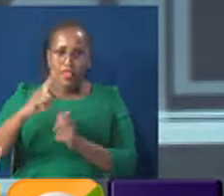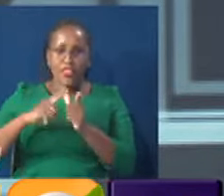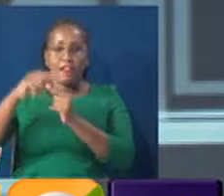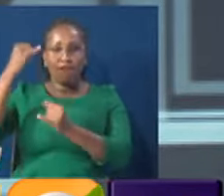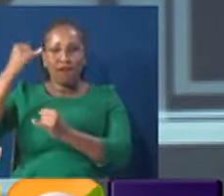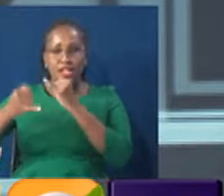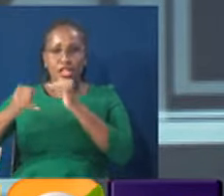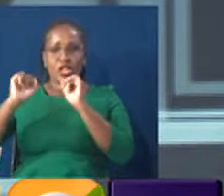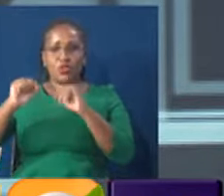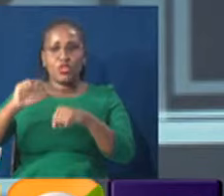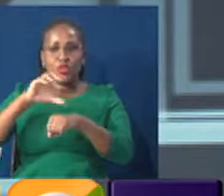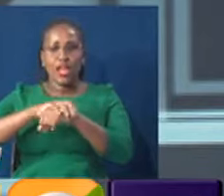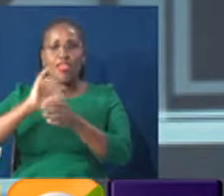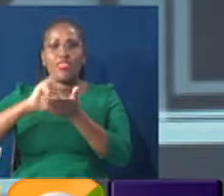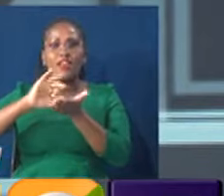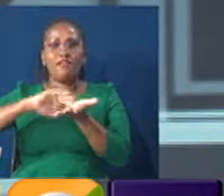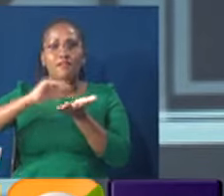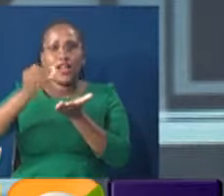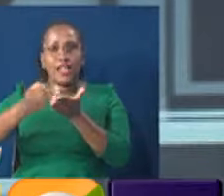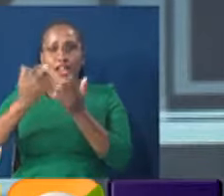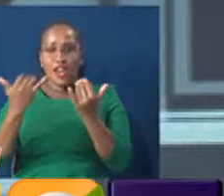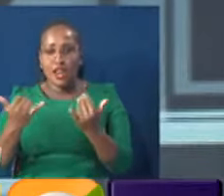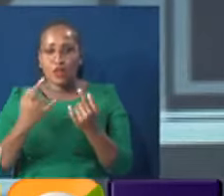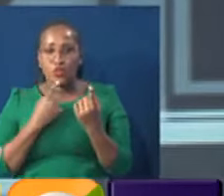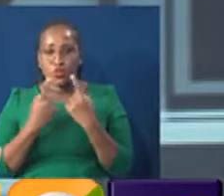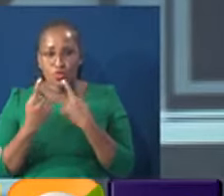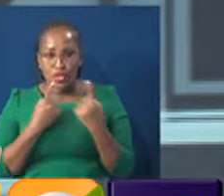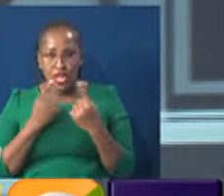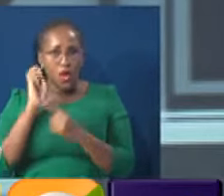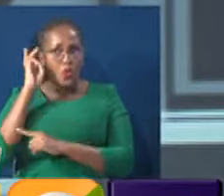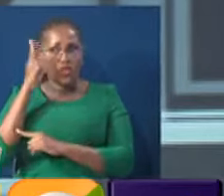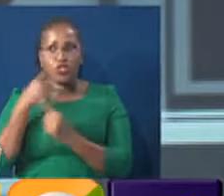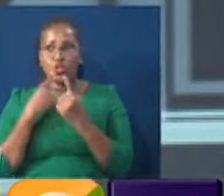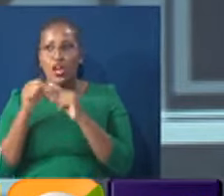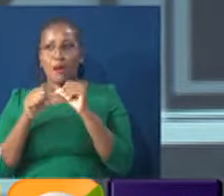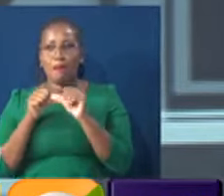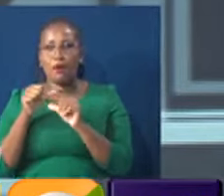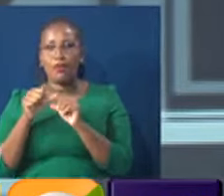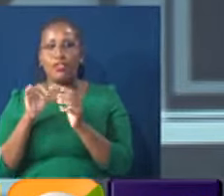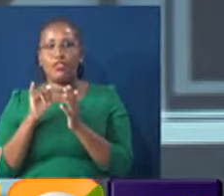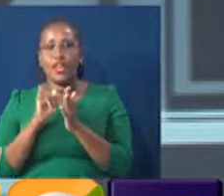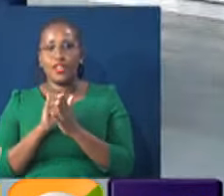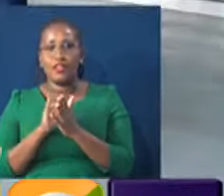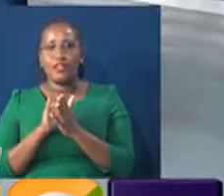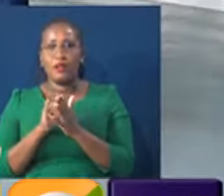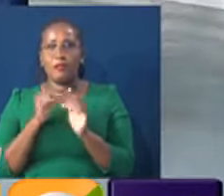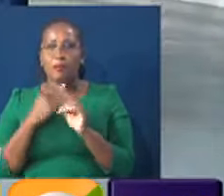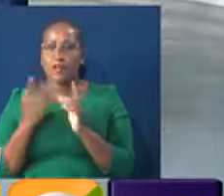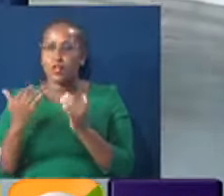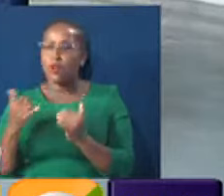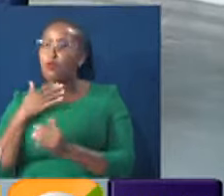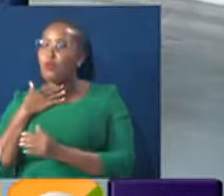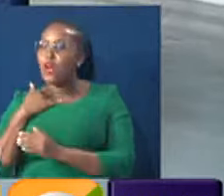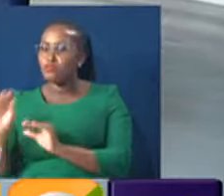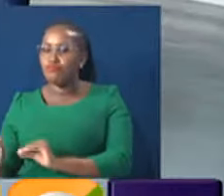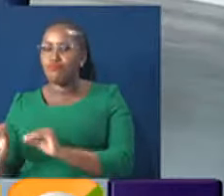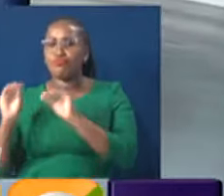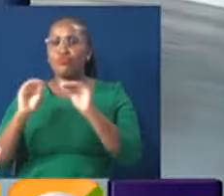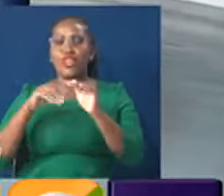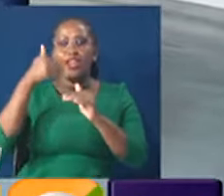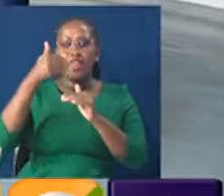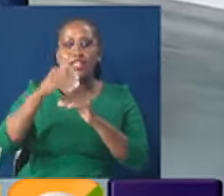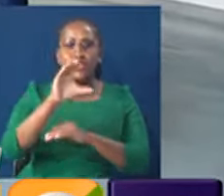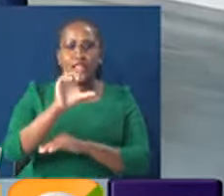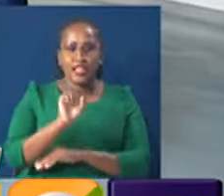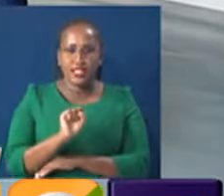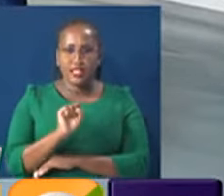setting up of the ASLA fund. As we speak today. Right. We'll be talking about the details, Waziri. Just wanted to move to the next